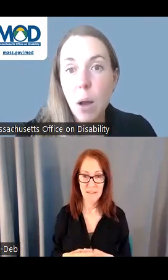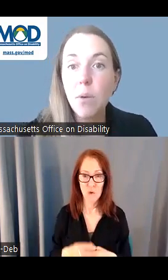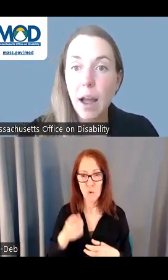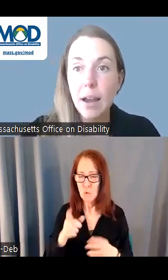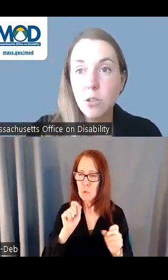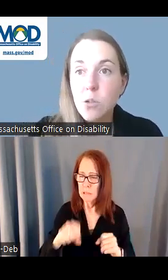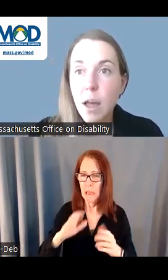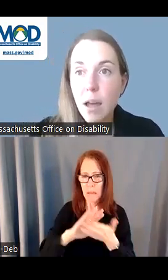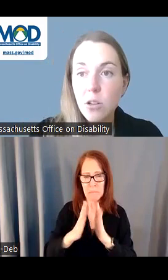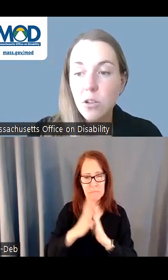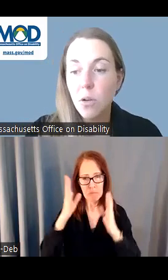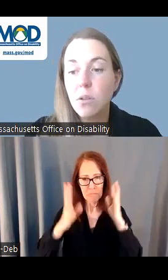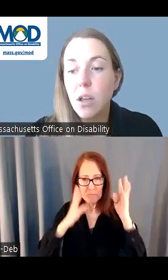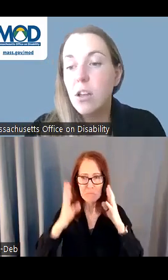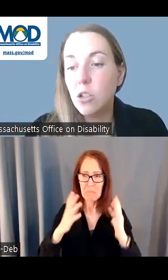creative about providing Zoom